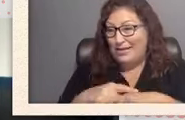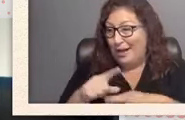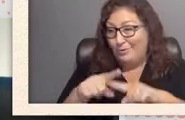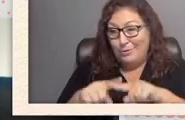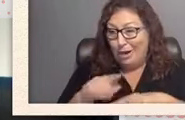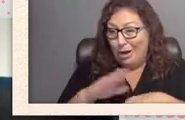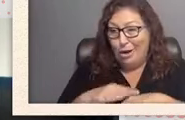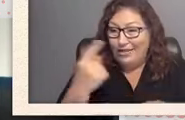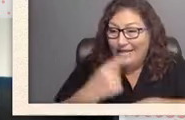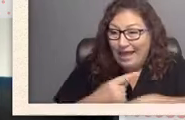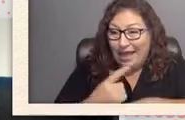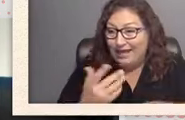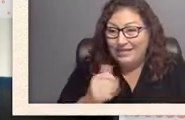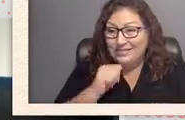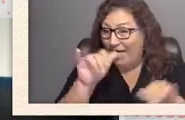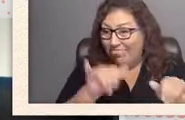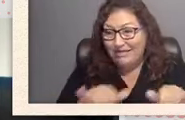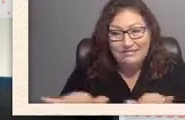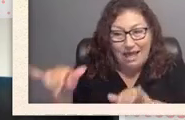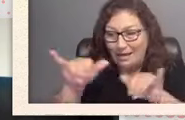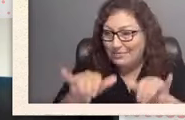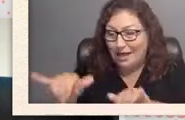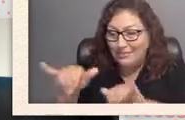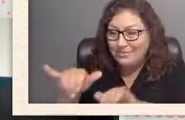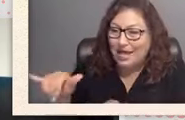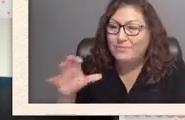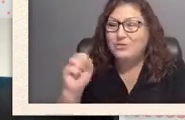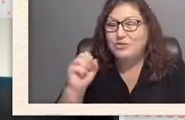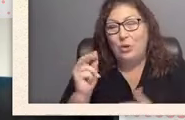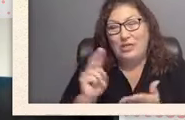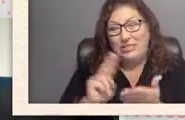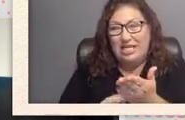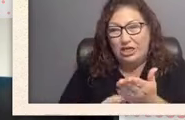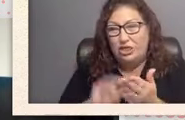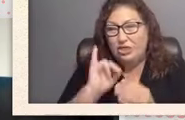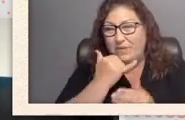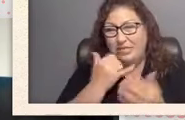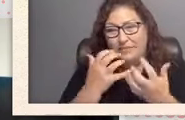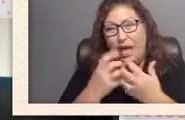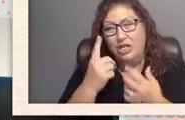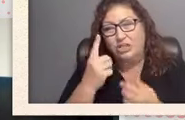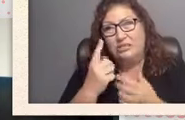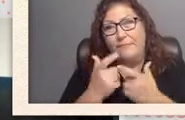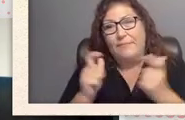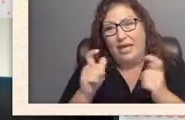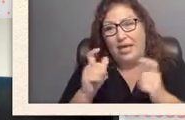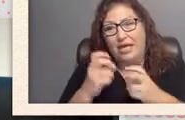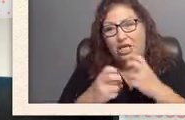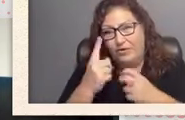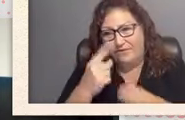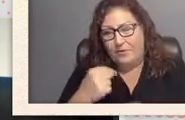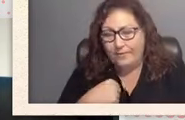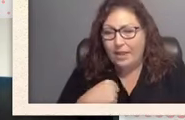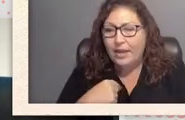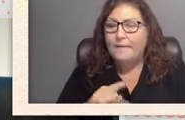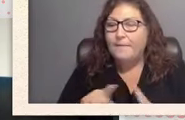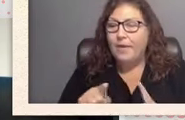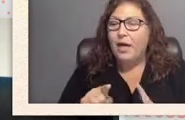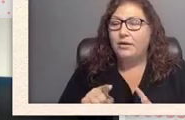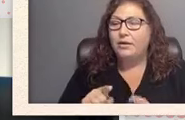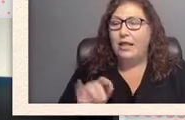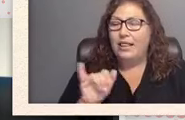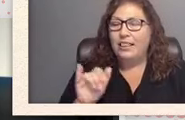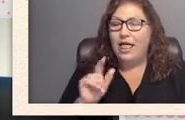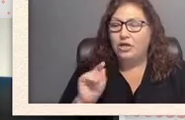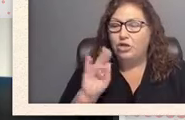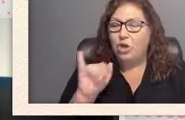So signature mismatch is a big issue for me, but like Tony said, it might